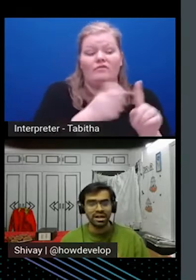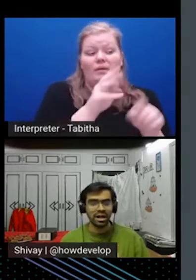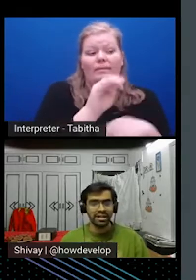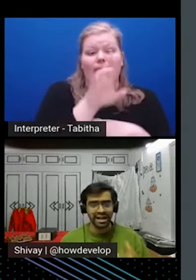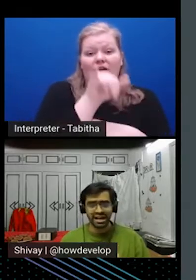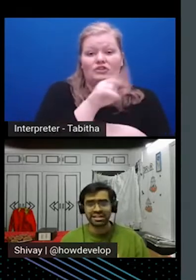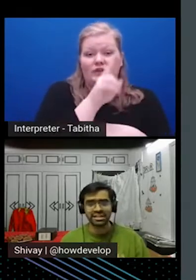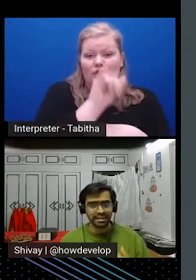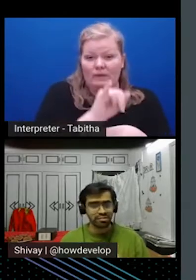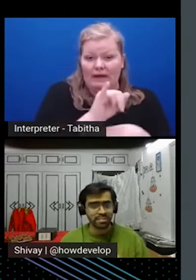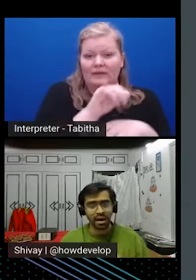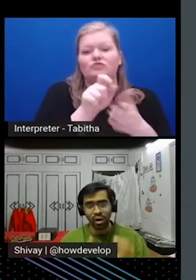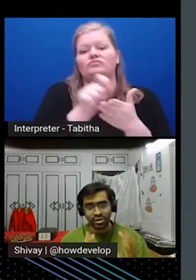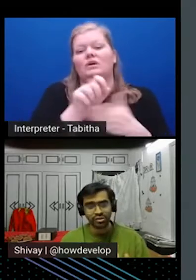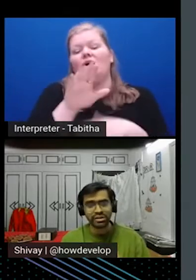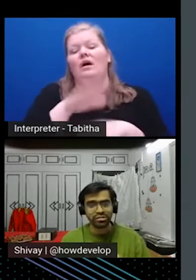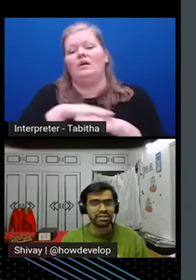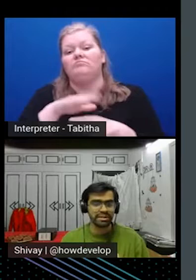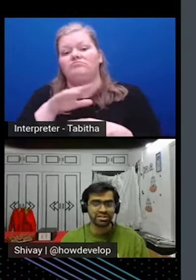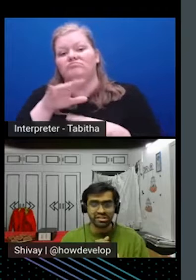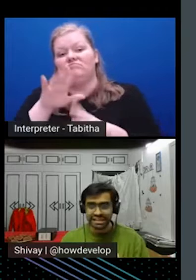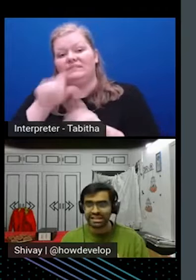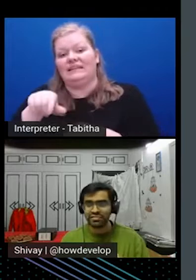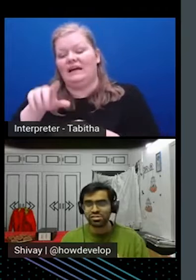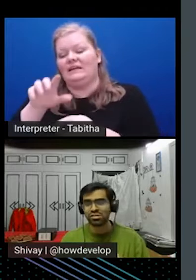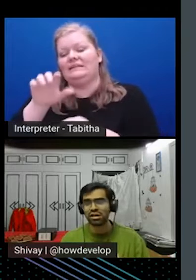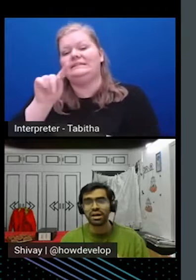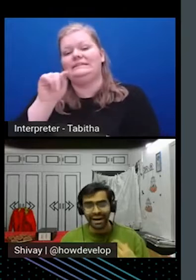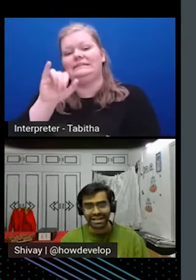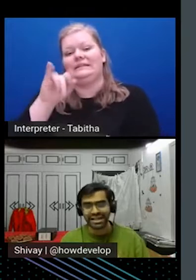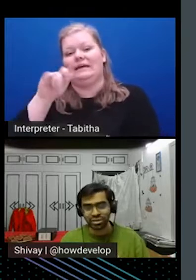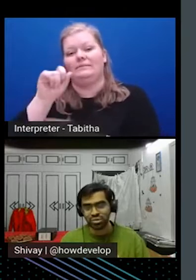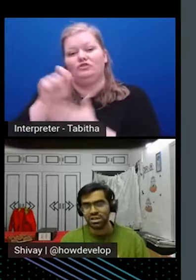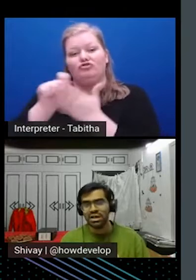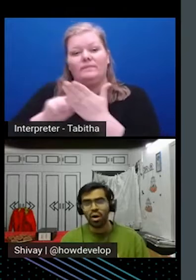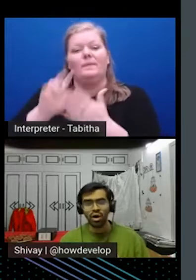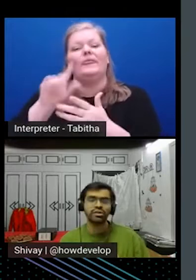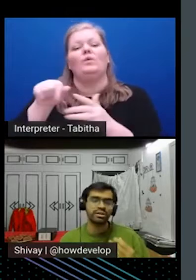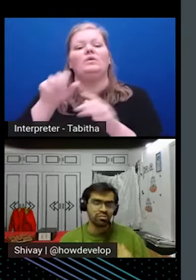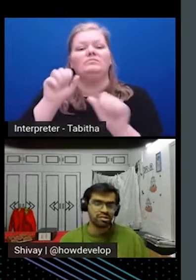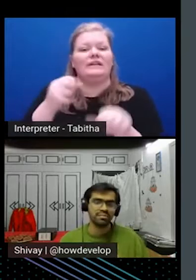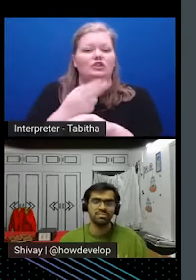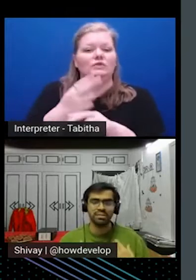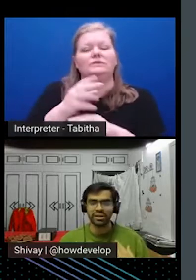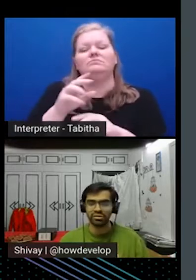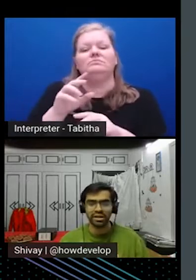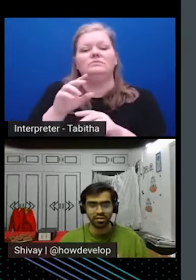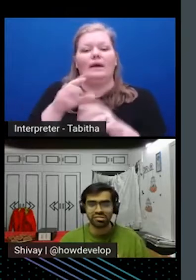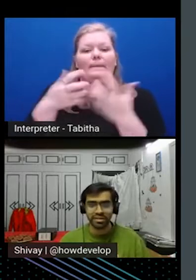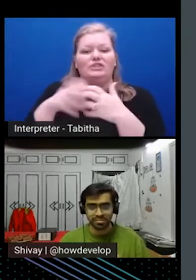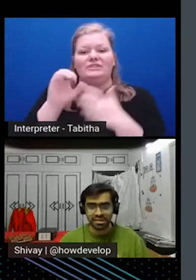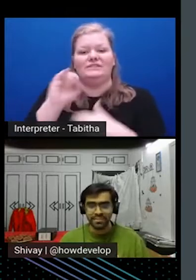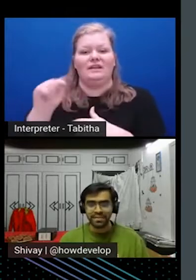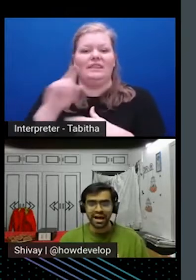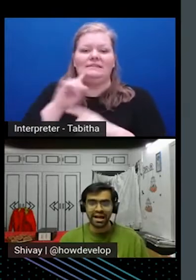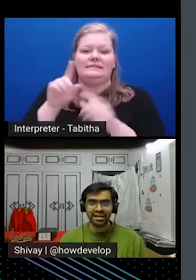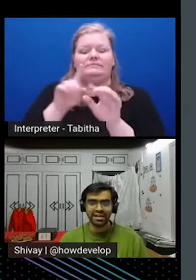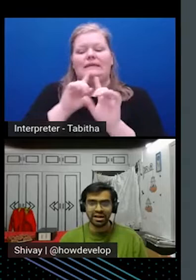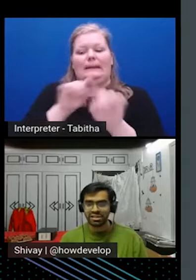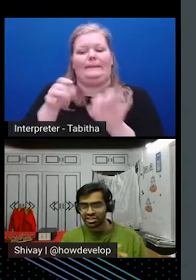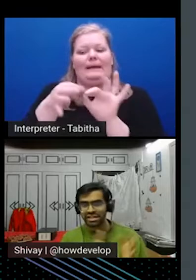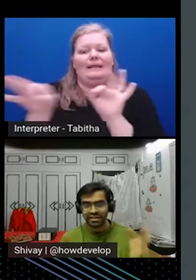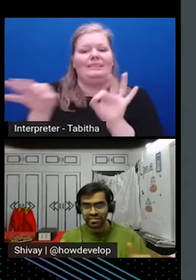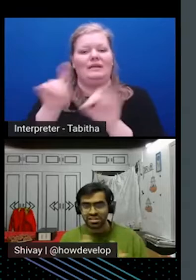on React and TypeScript, or you can use the Meshery CTL, which is a command line tool, or you can use some in-house scripts.